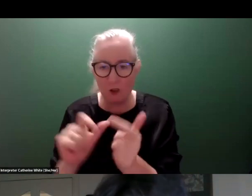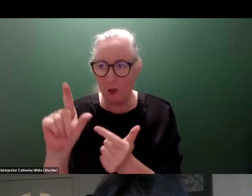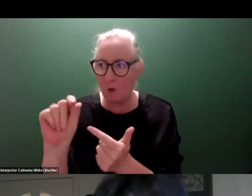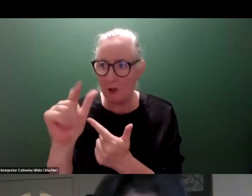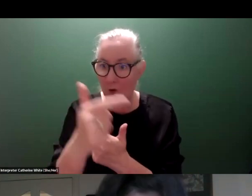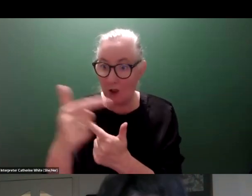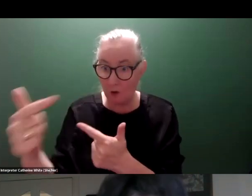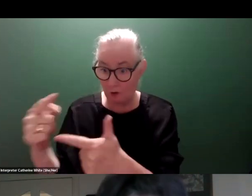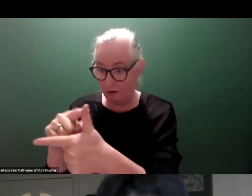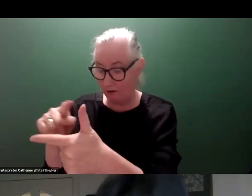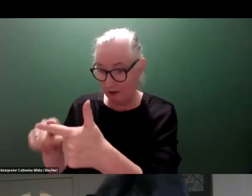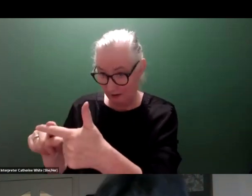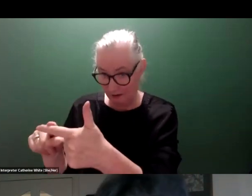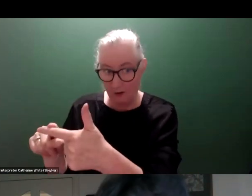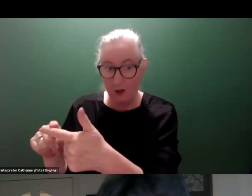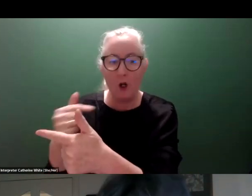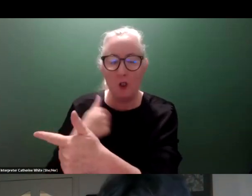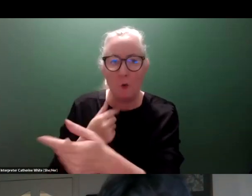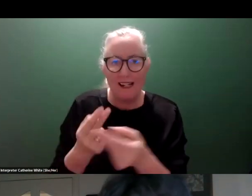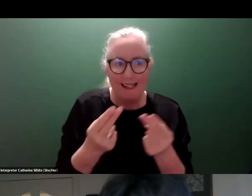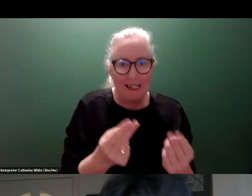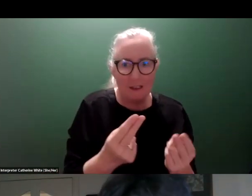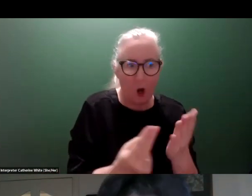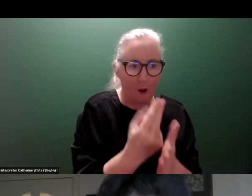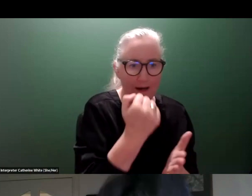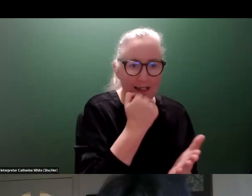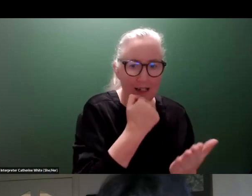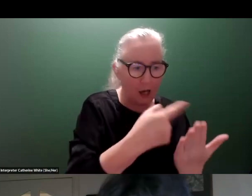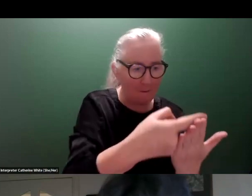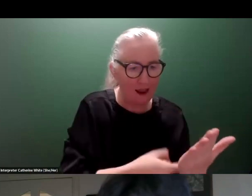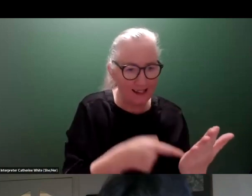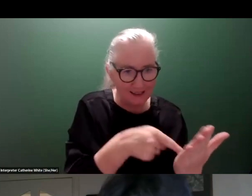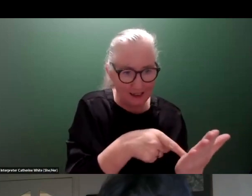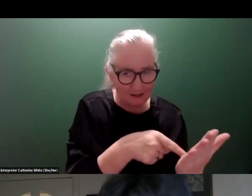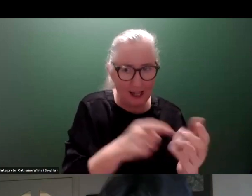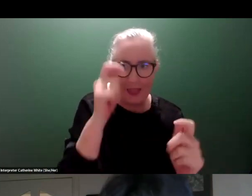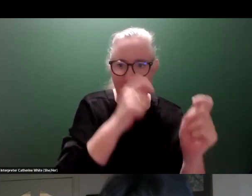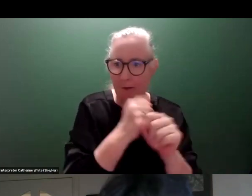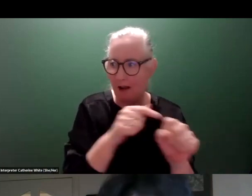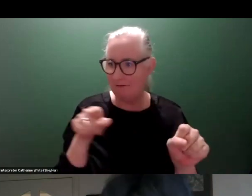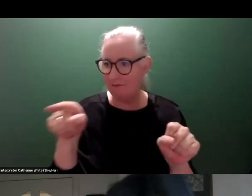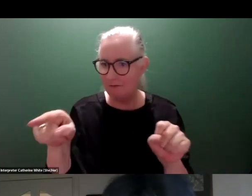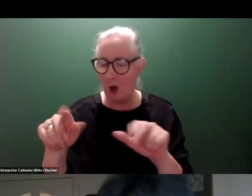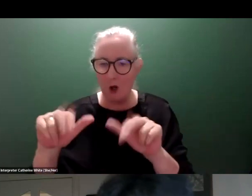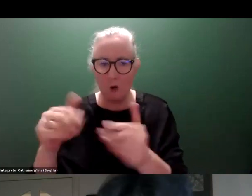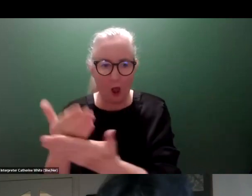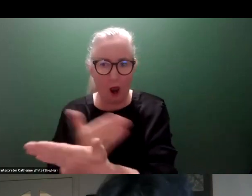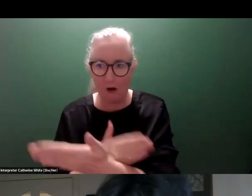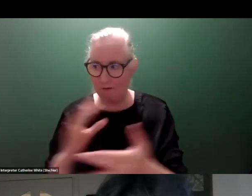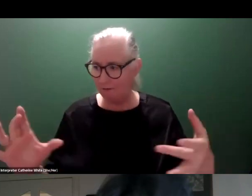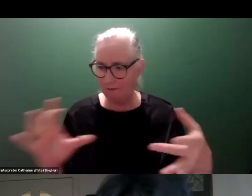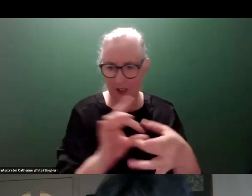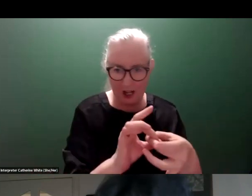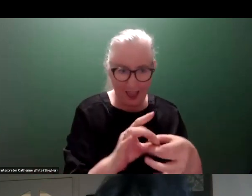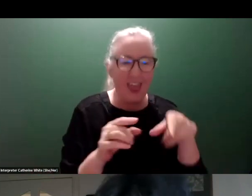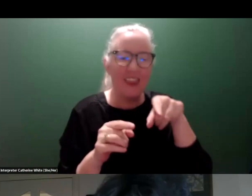2022. So we needed to update the policy to take account of this new legislation. And that's what we've done with